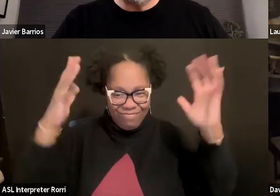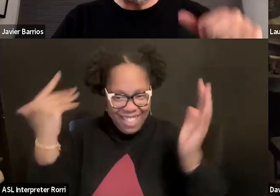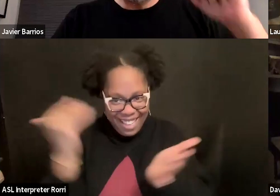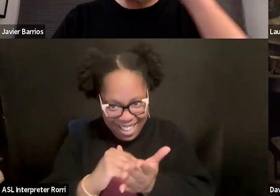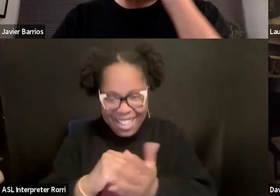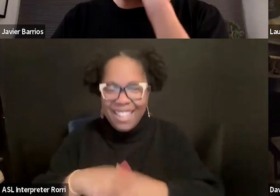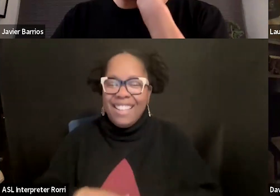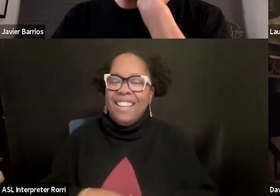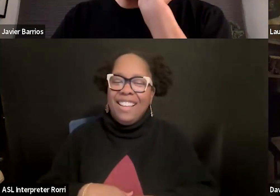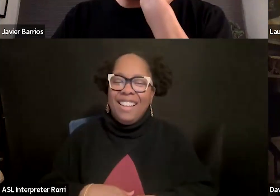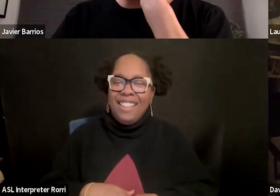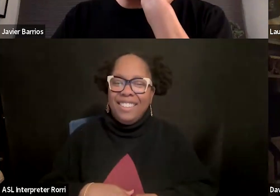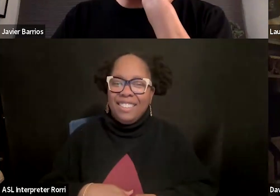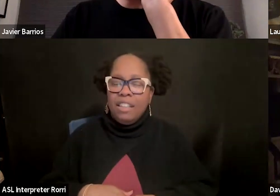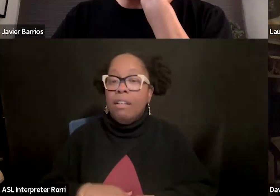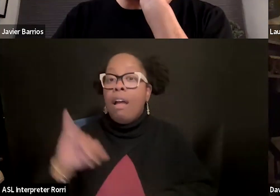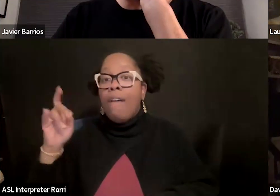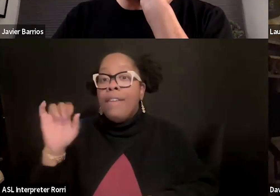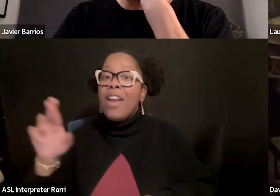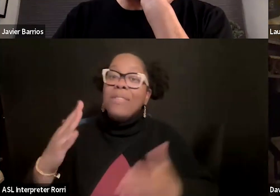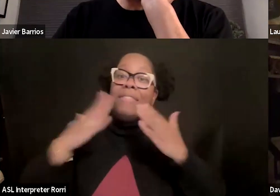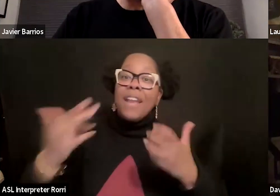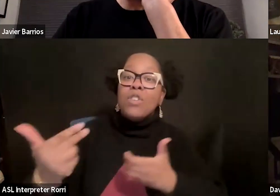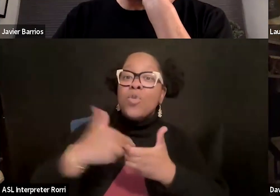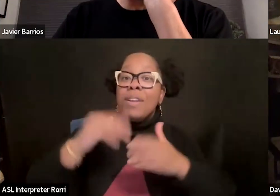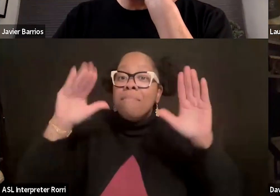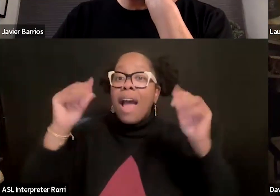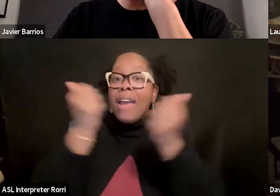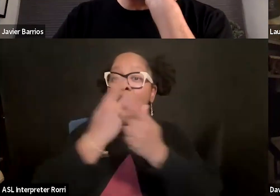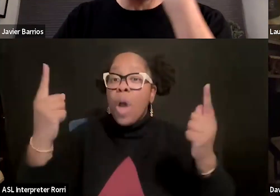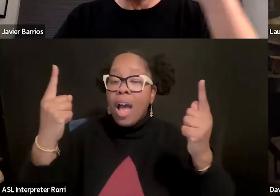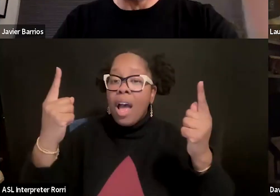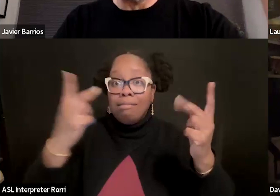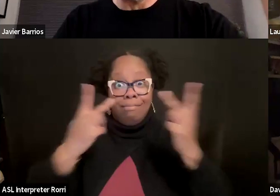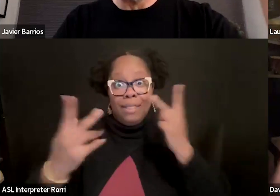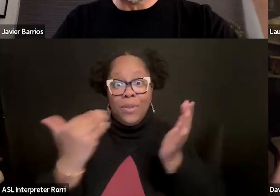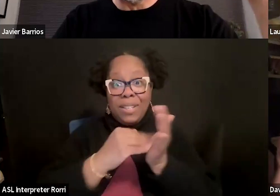again. All right, everybody. Well, thanks for joining. Thank you. See you soon.